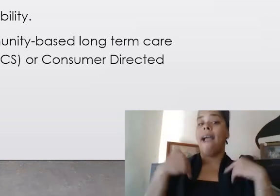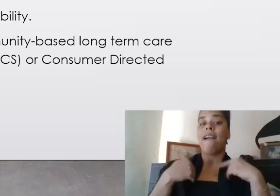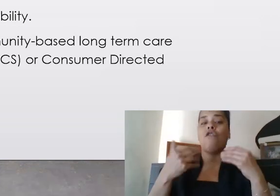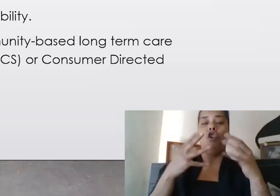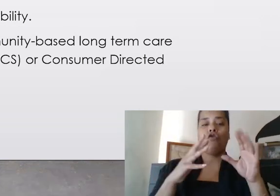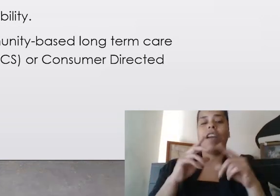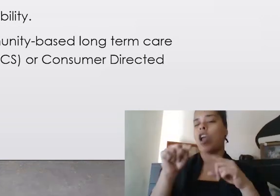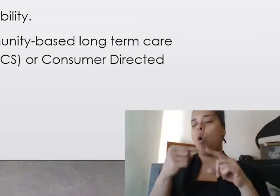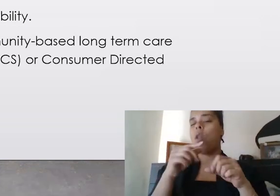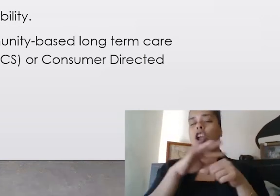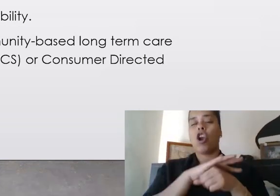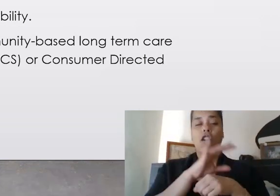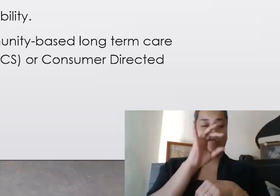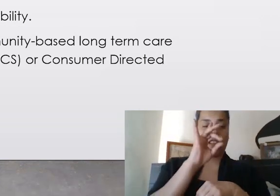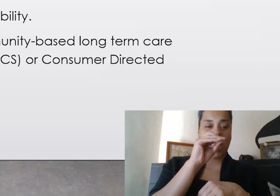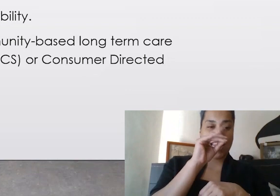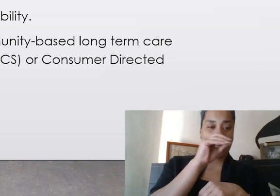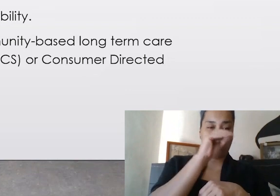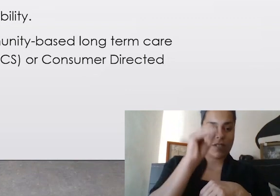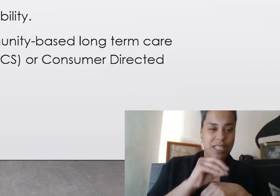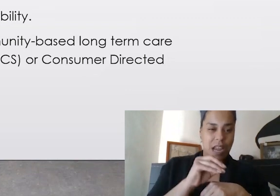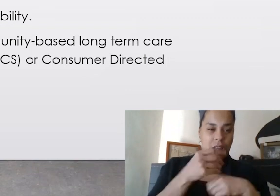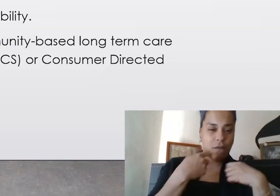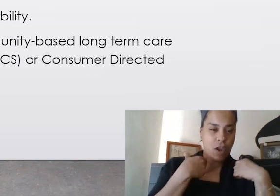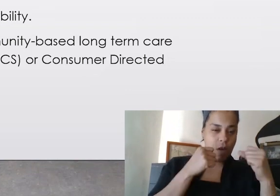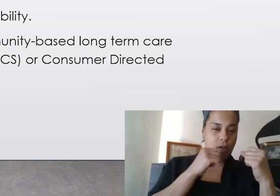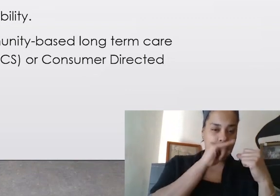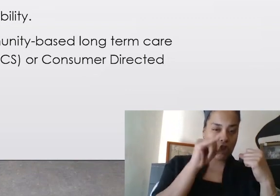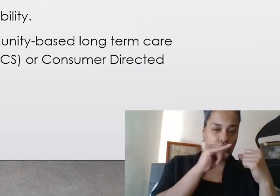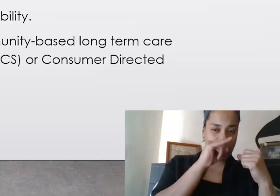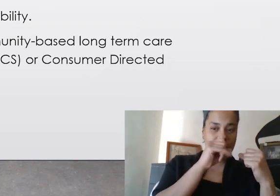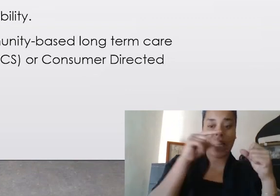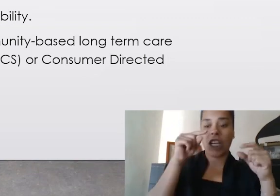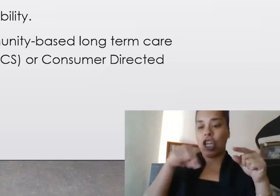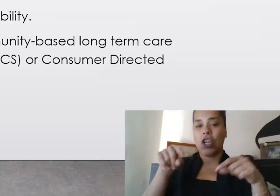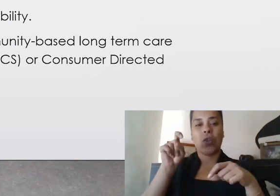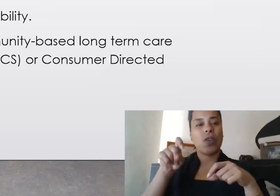covers 80% of like your health insurance, and you need the